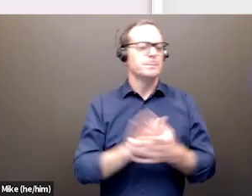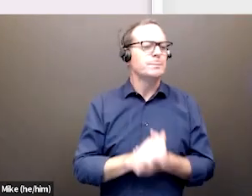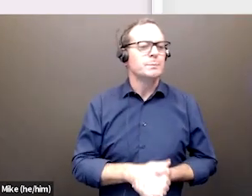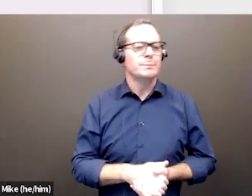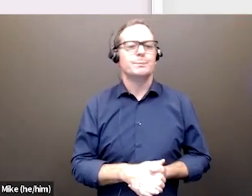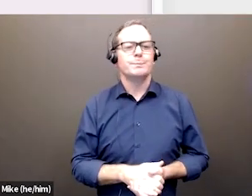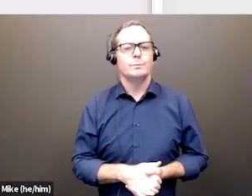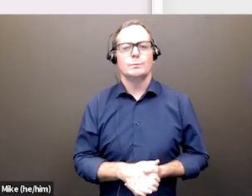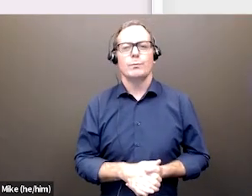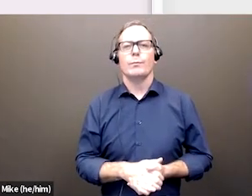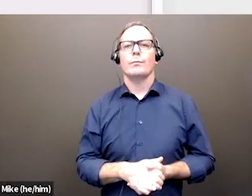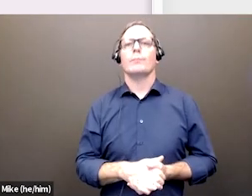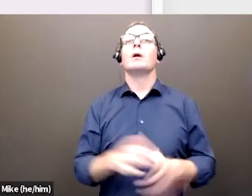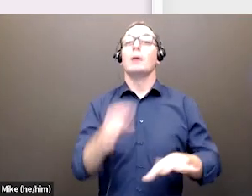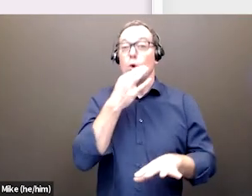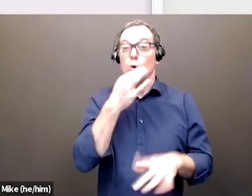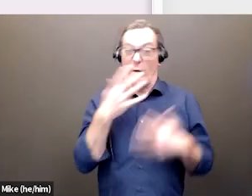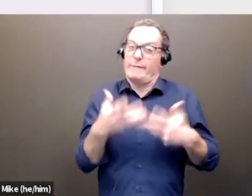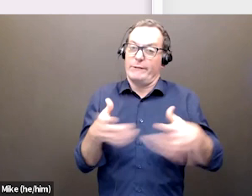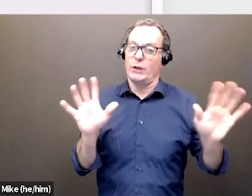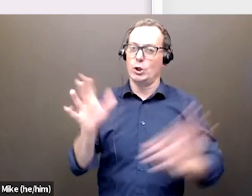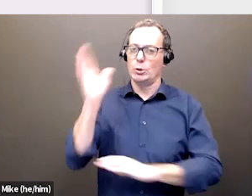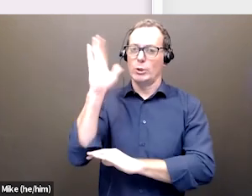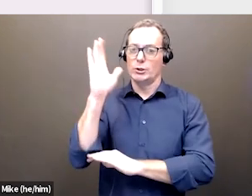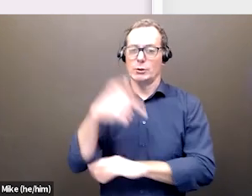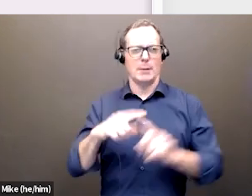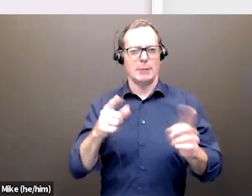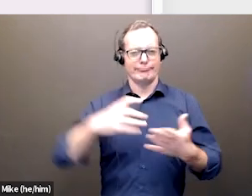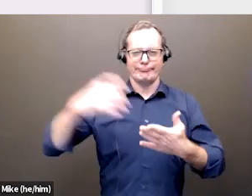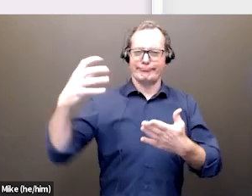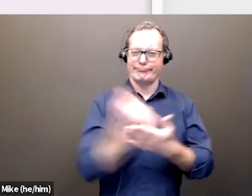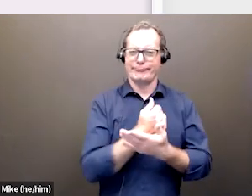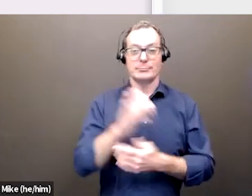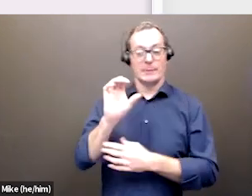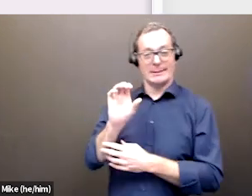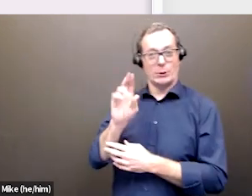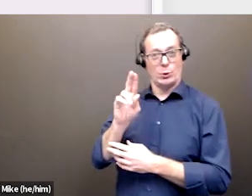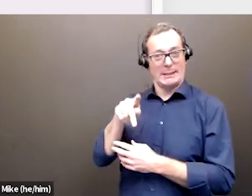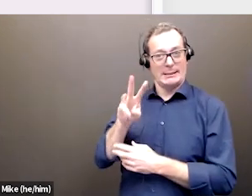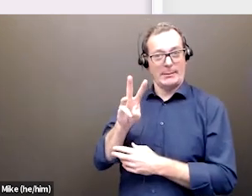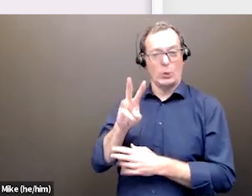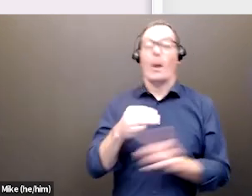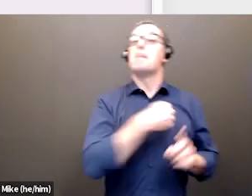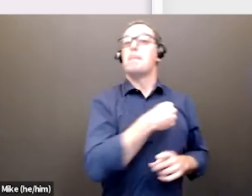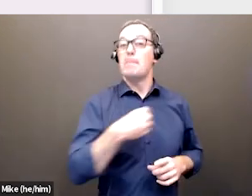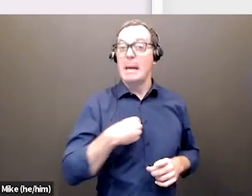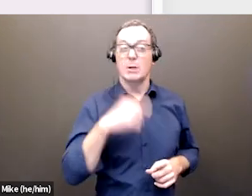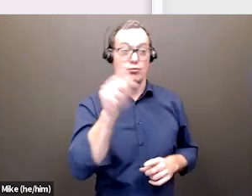Just before we end our presentation, we thought hearing directly from CUPW members would be important.